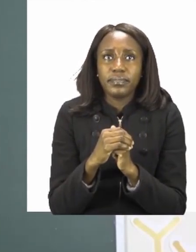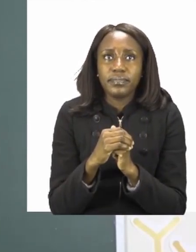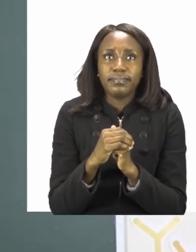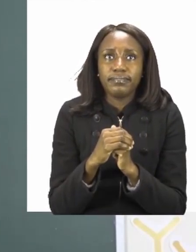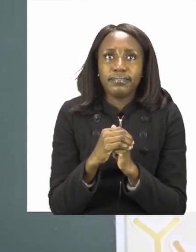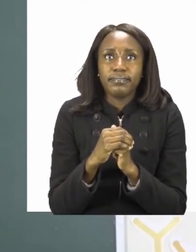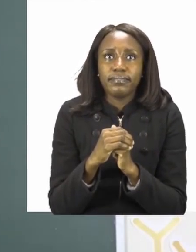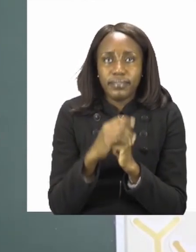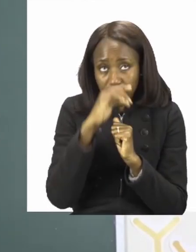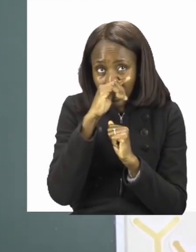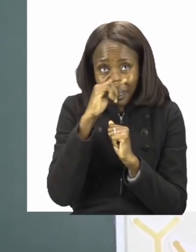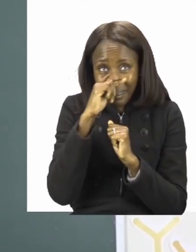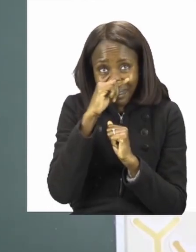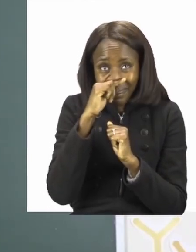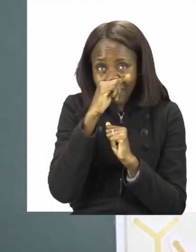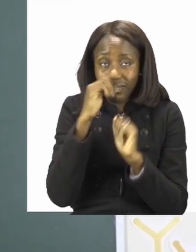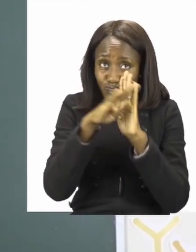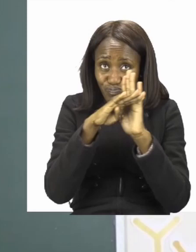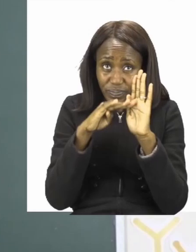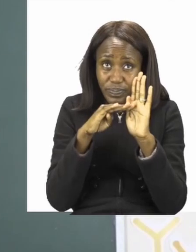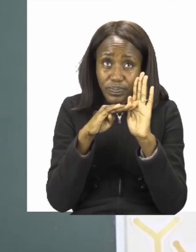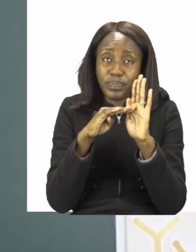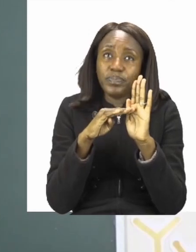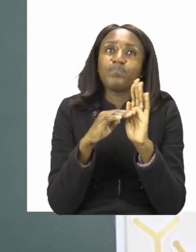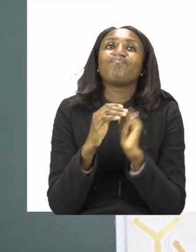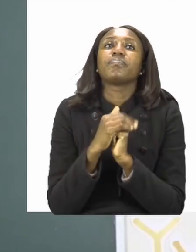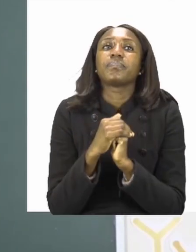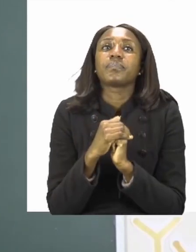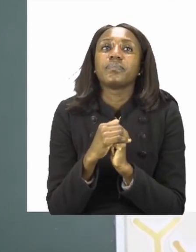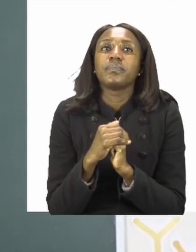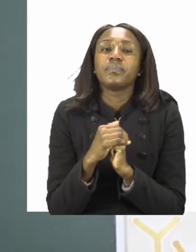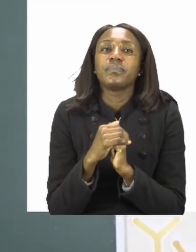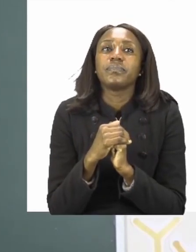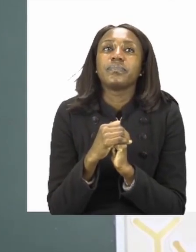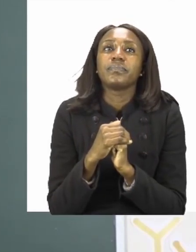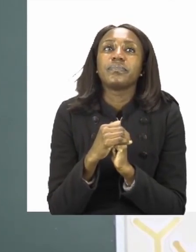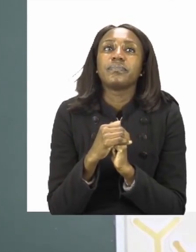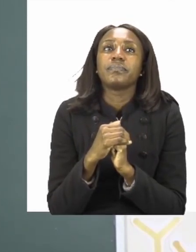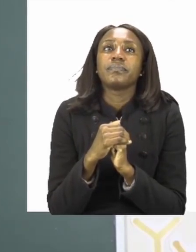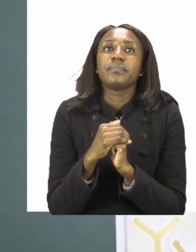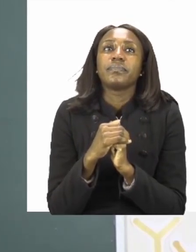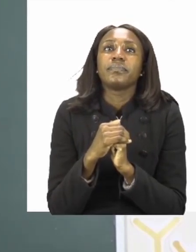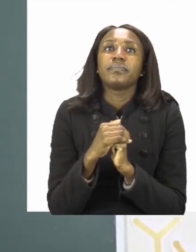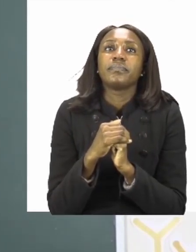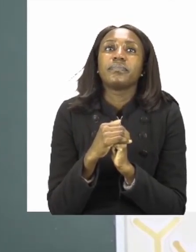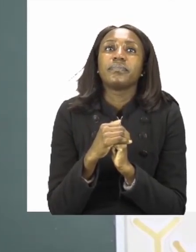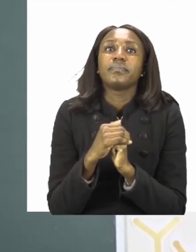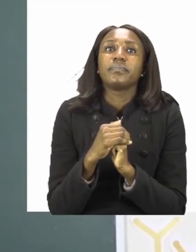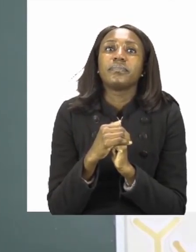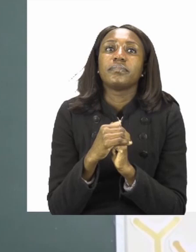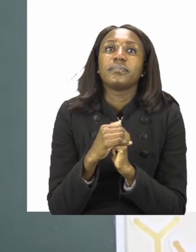where we know that the water is halfway and makes a sound to move in the bottle. And